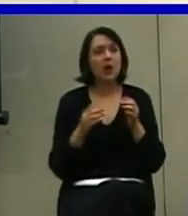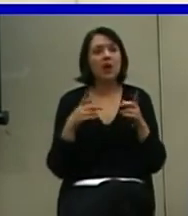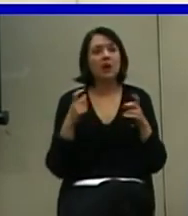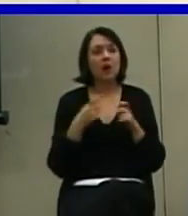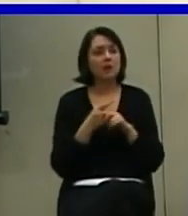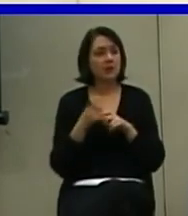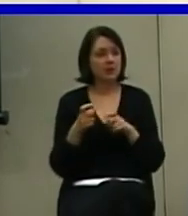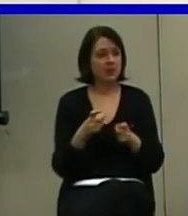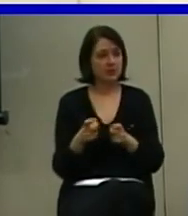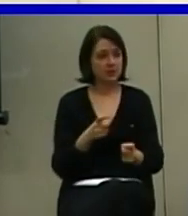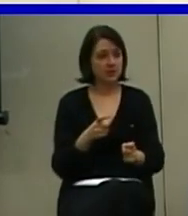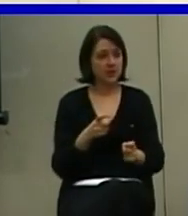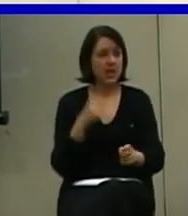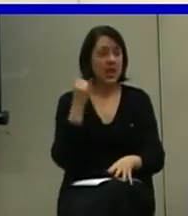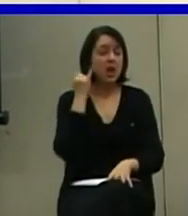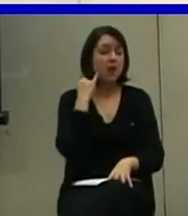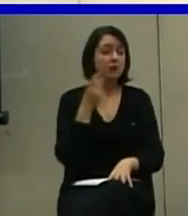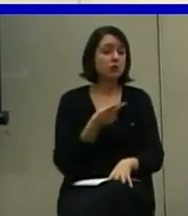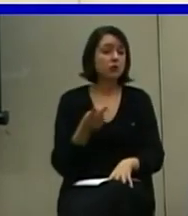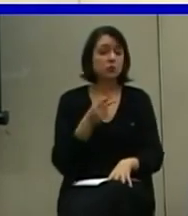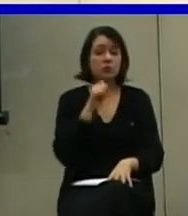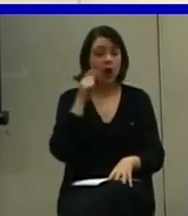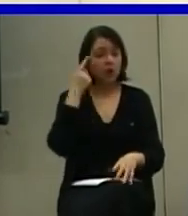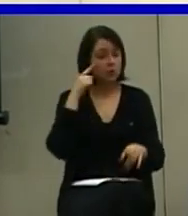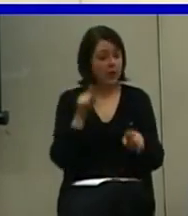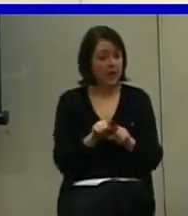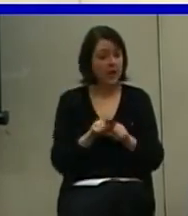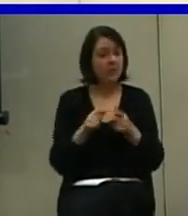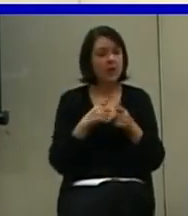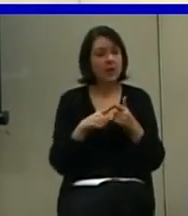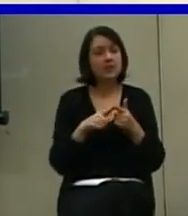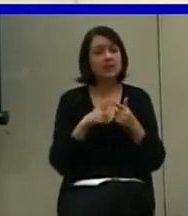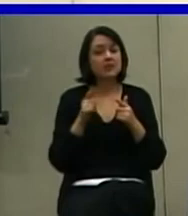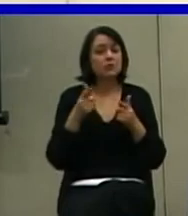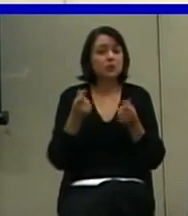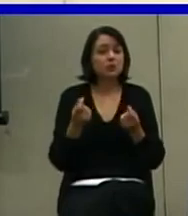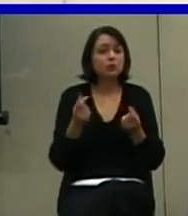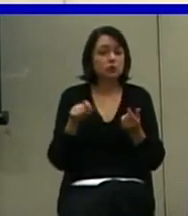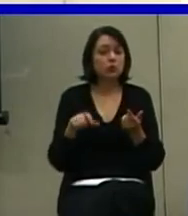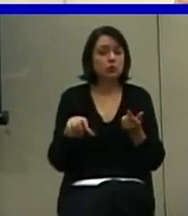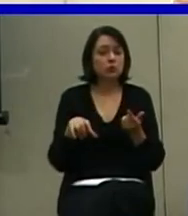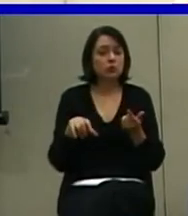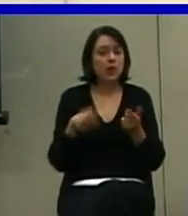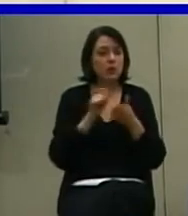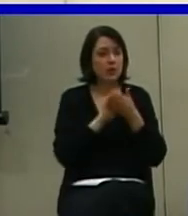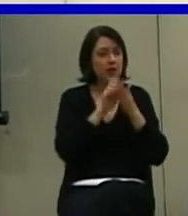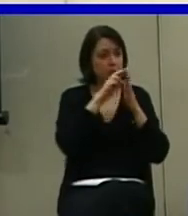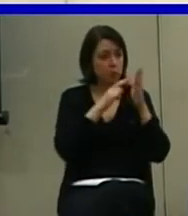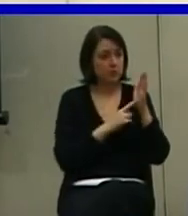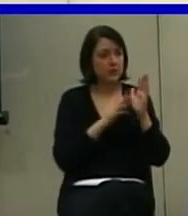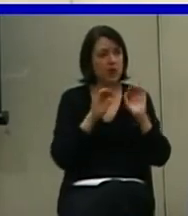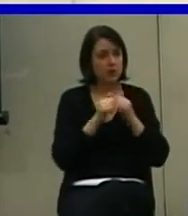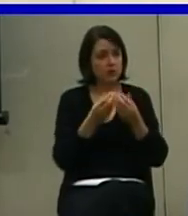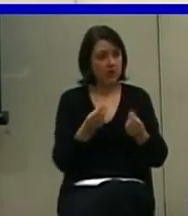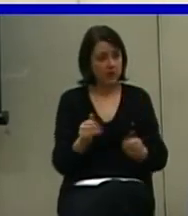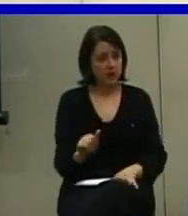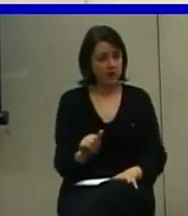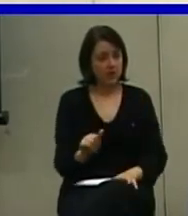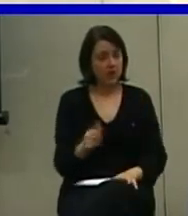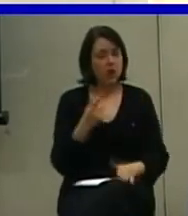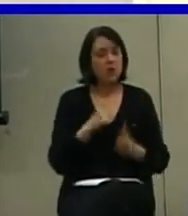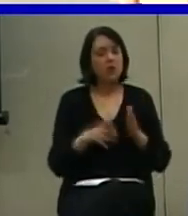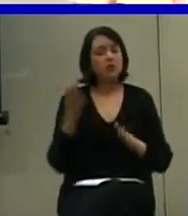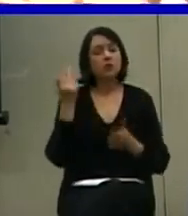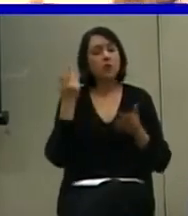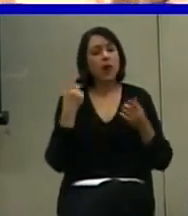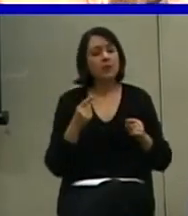management. If you two disagree on this, here's the way you lay it out. And I put the rules up on the board. Now what used to happen is